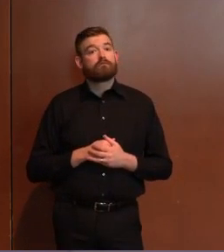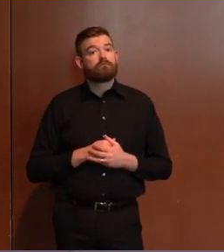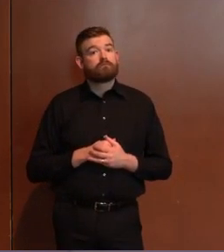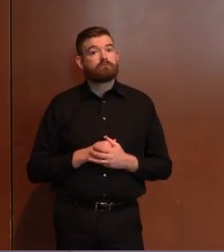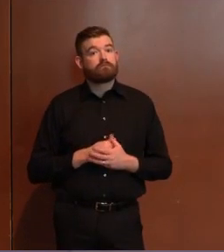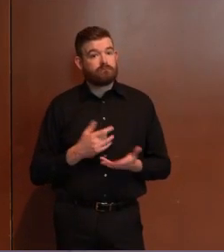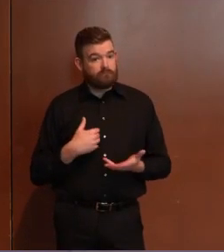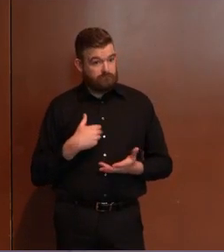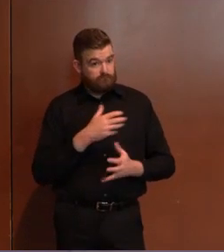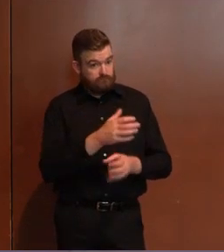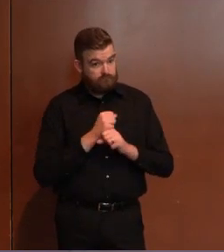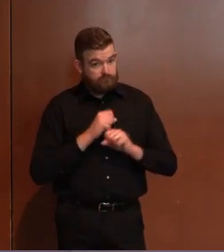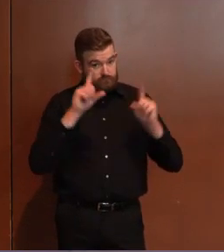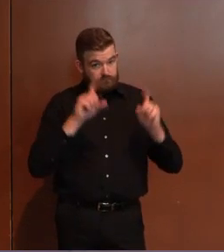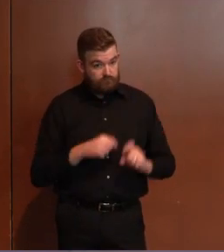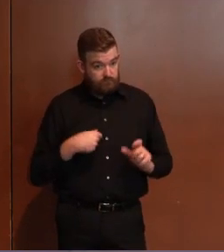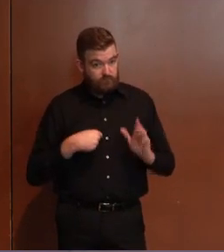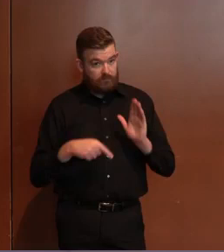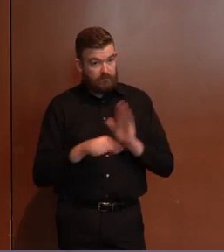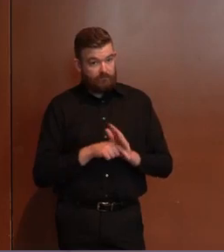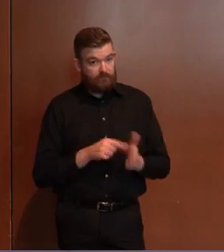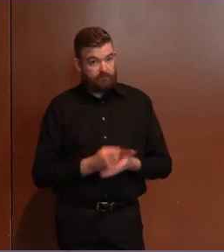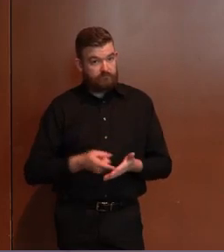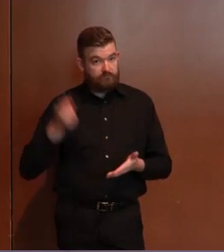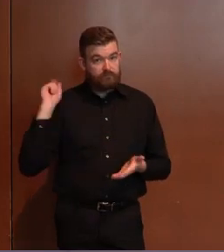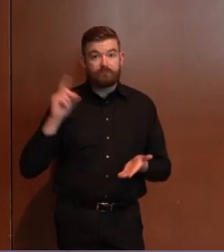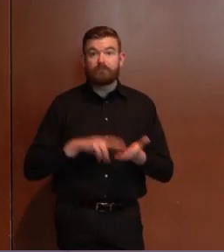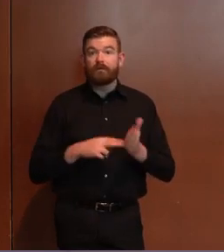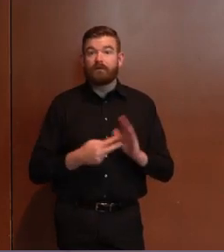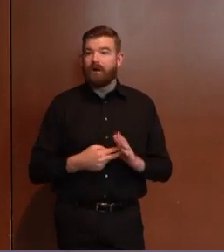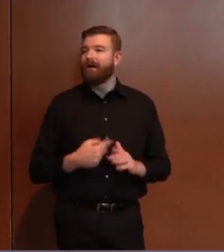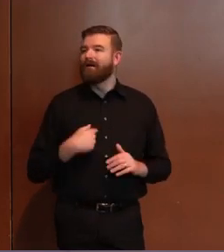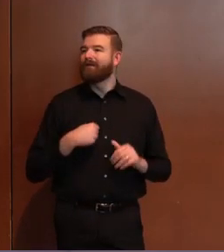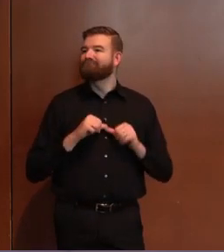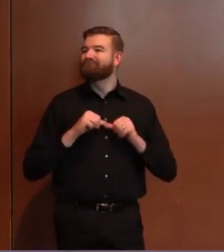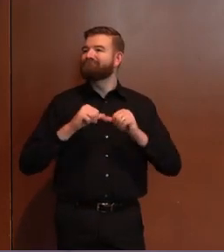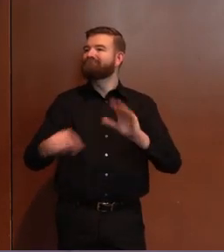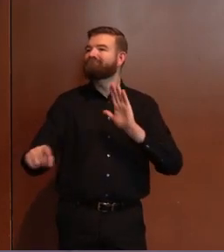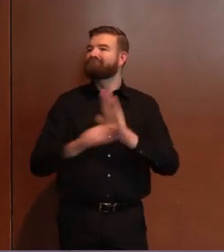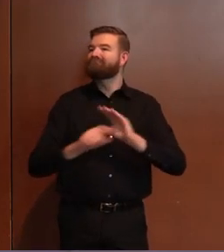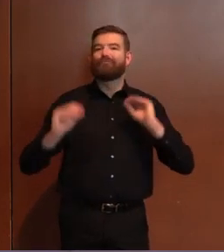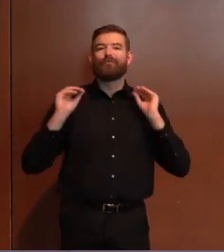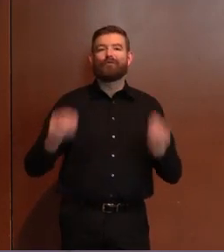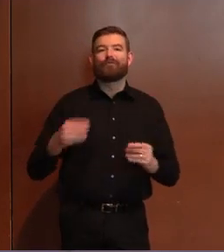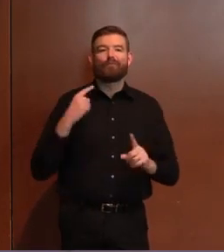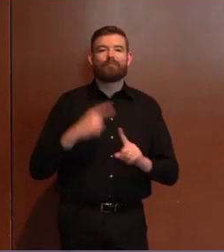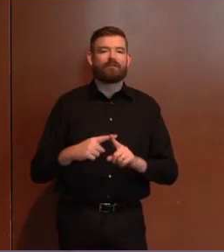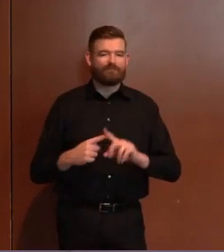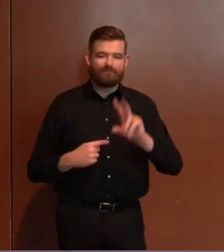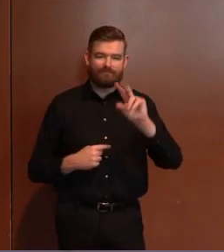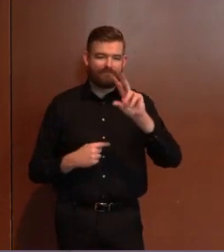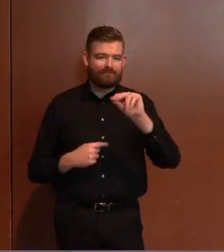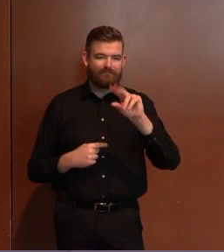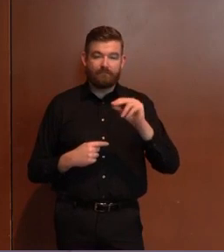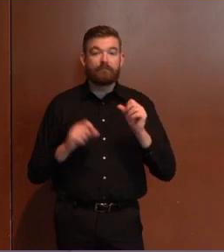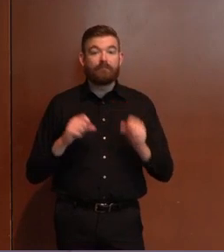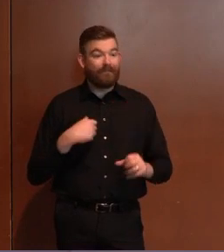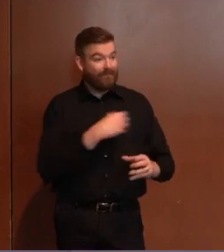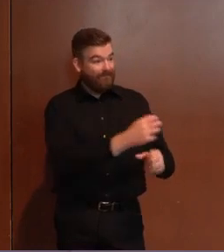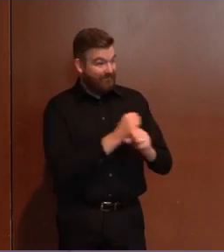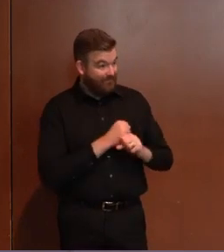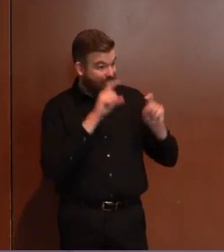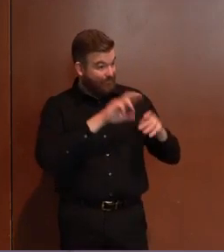ago Monday doesn't mean you're going to stay negative forever, and that's not a false negative. That's just the fact that this is a movie, not a snapshot. Block grants, too